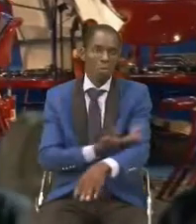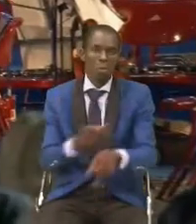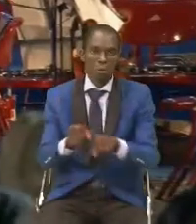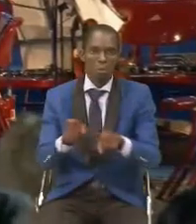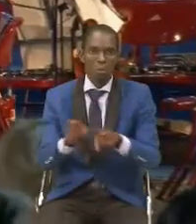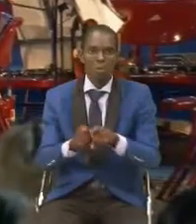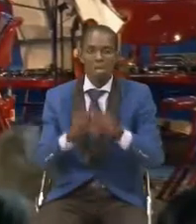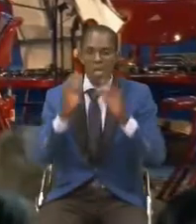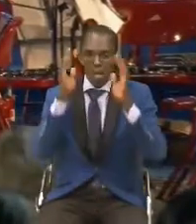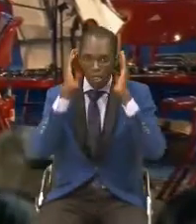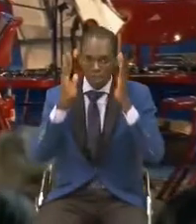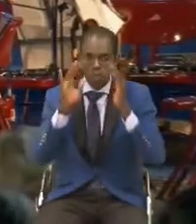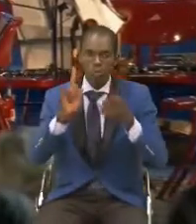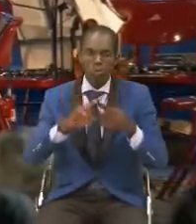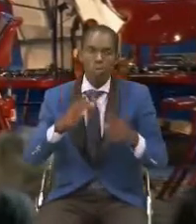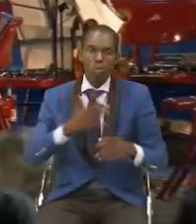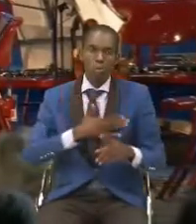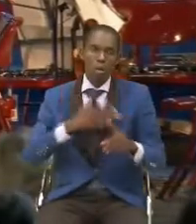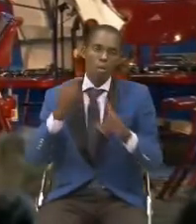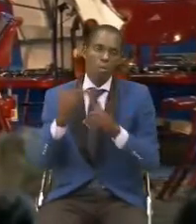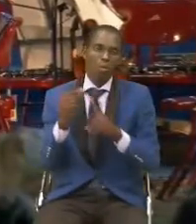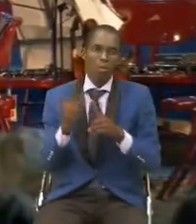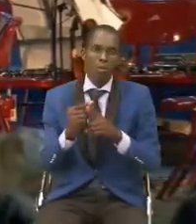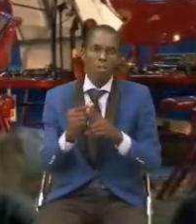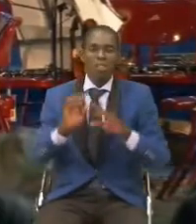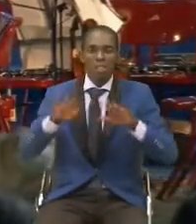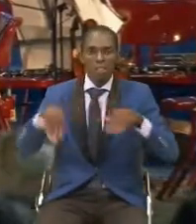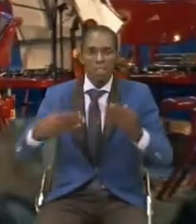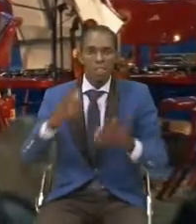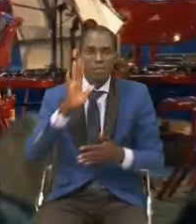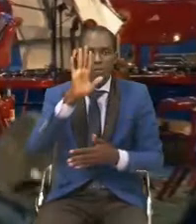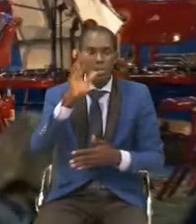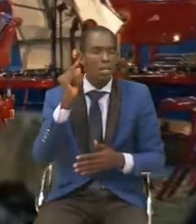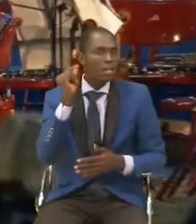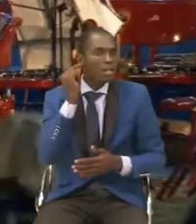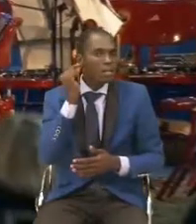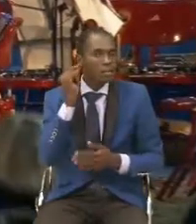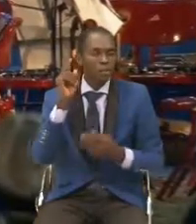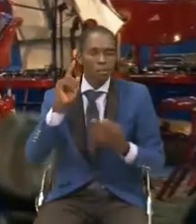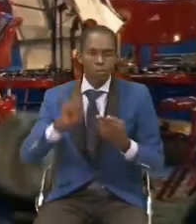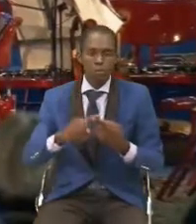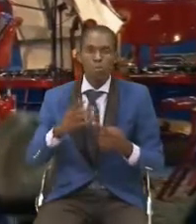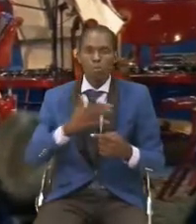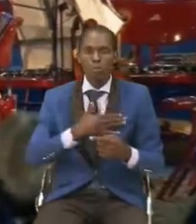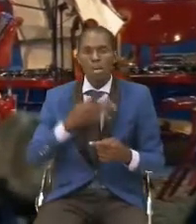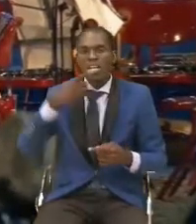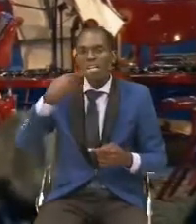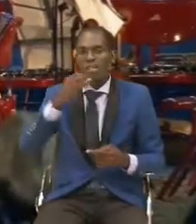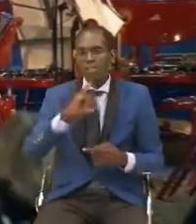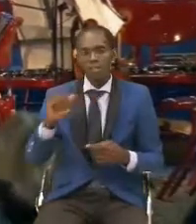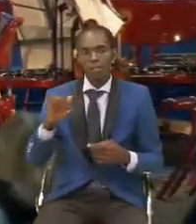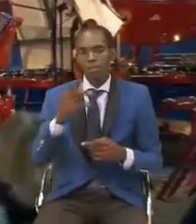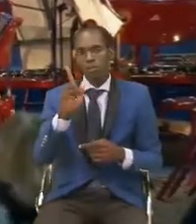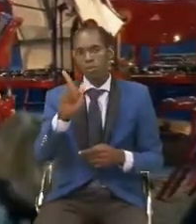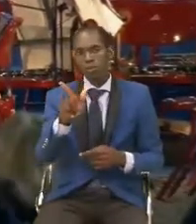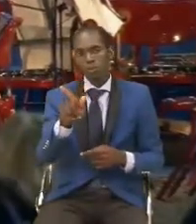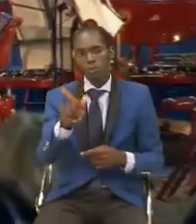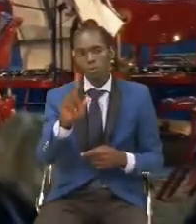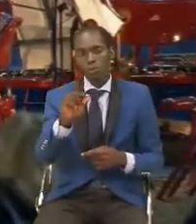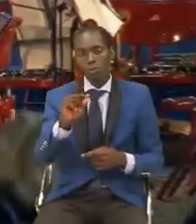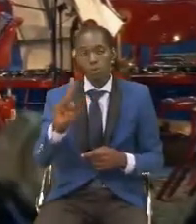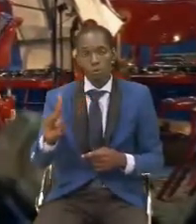Proverbs chapter 4, verse 20. My son, my daughter to you, attend to my words. Incline thine